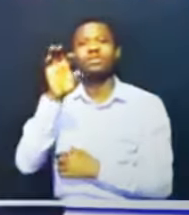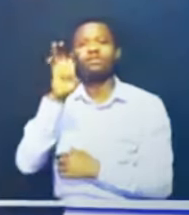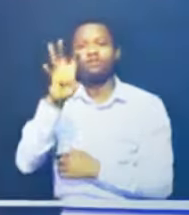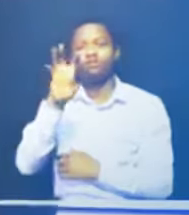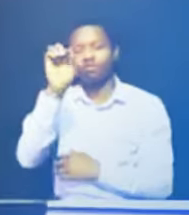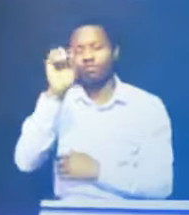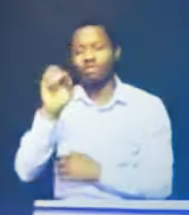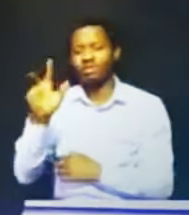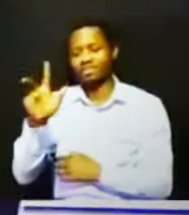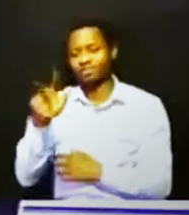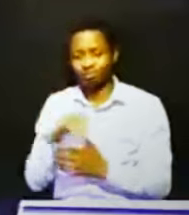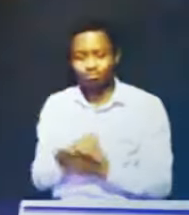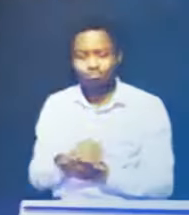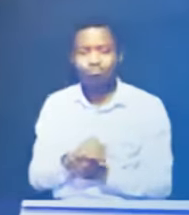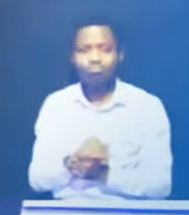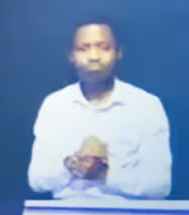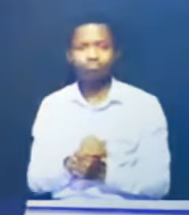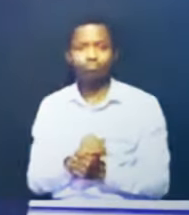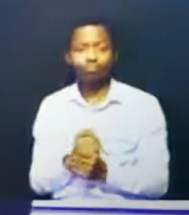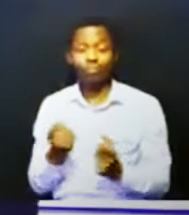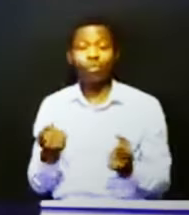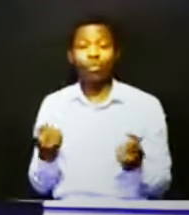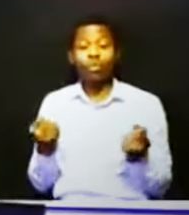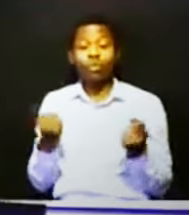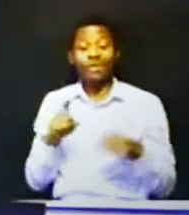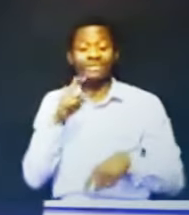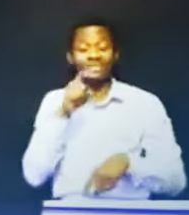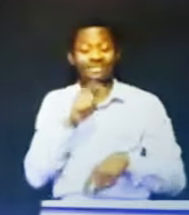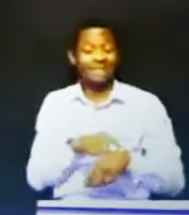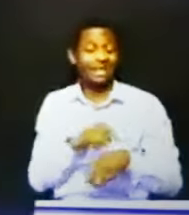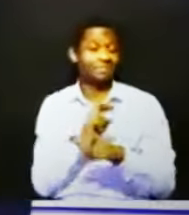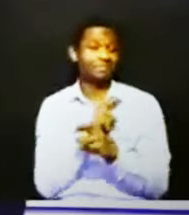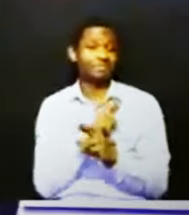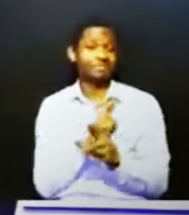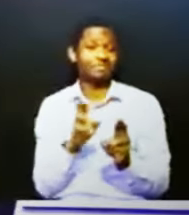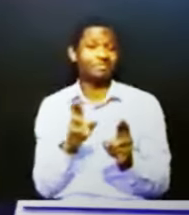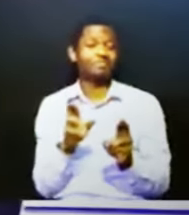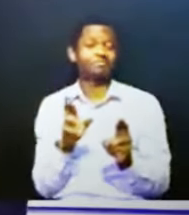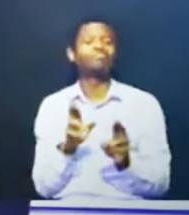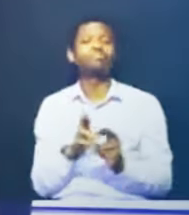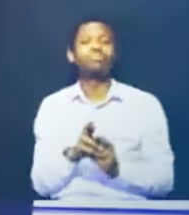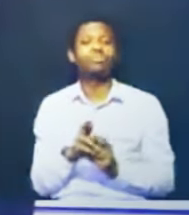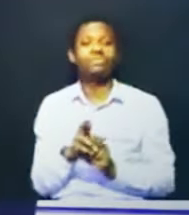Cain brought some of the fruits of the soil as an offering to the Lord.